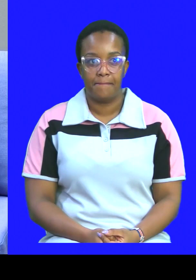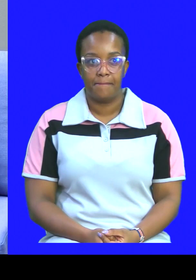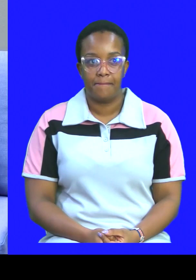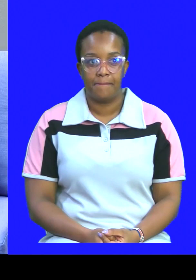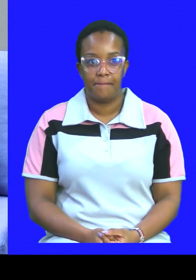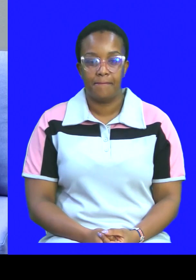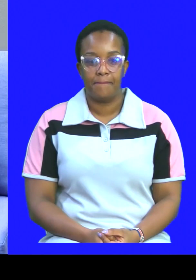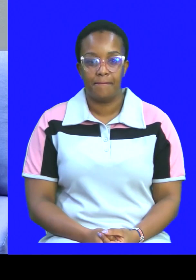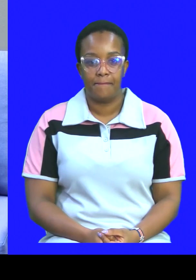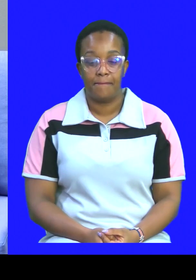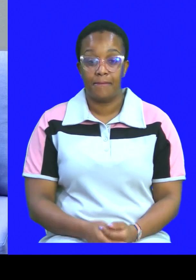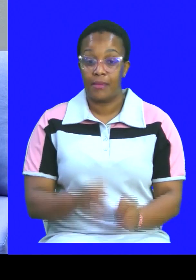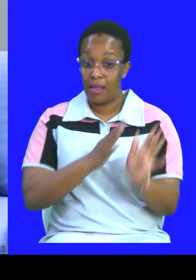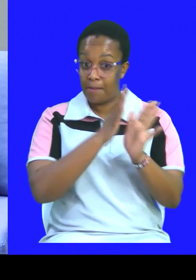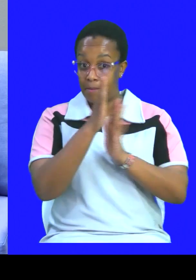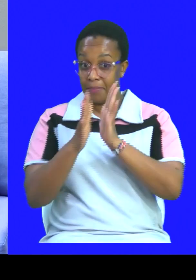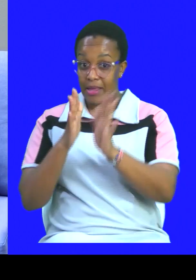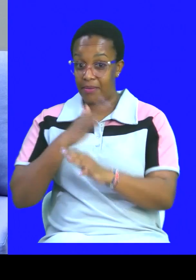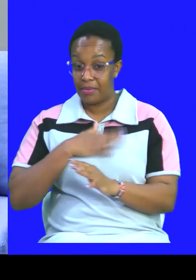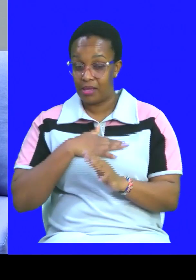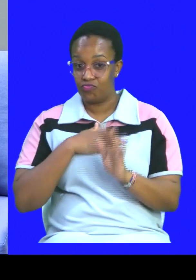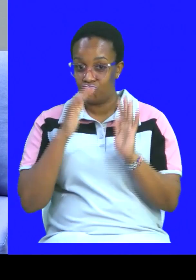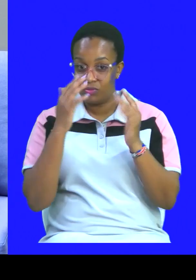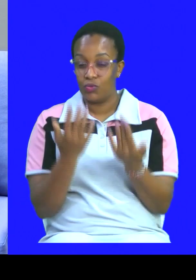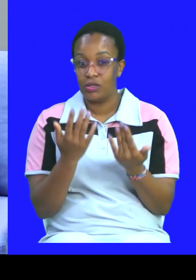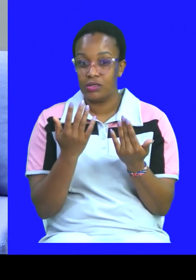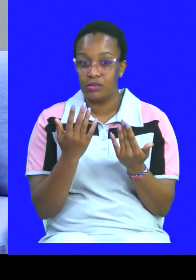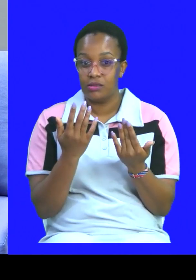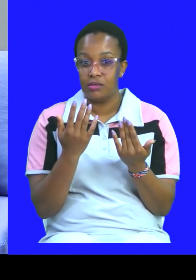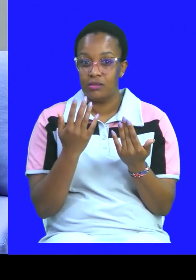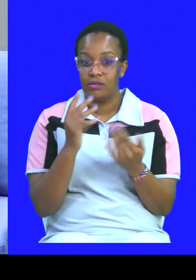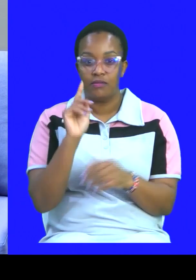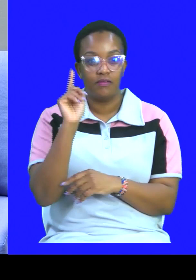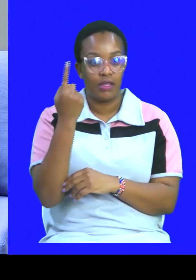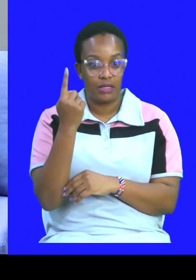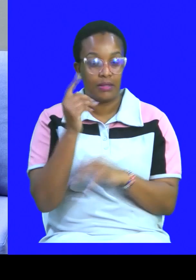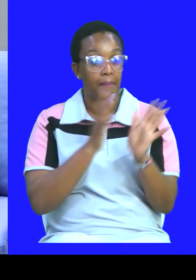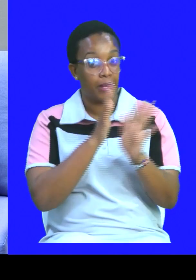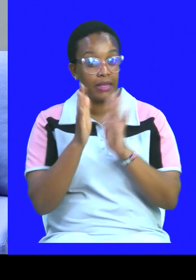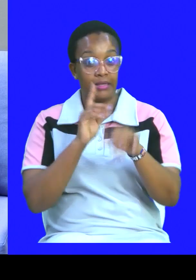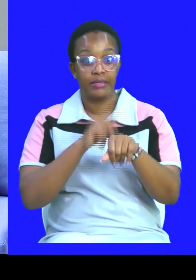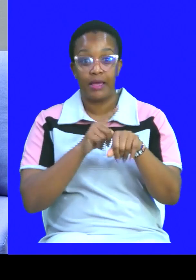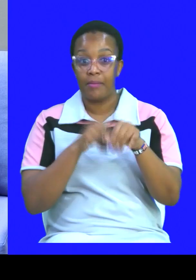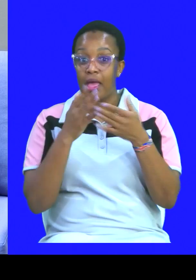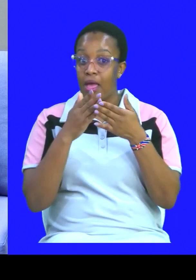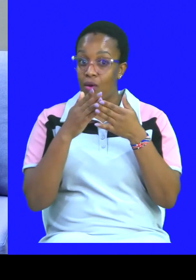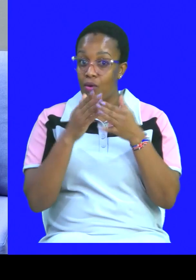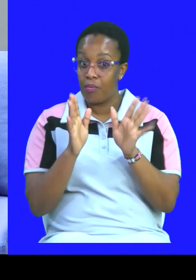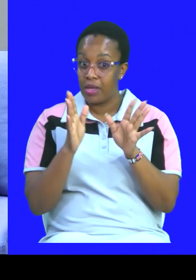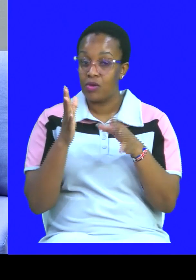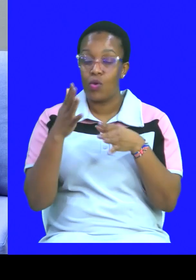My plan, first of all, I plan like let's say if I open an organization, if I feel like it